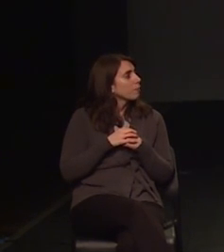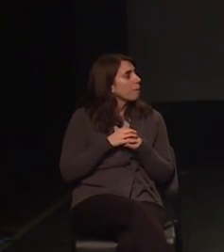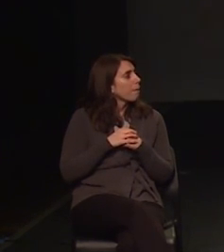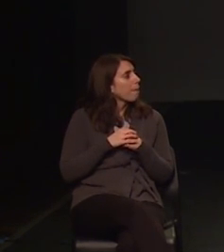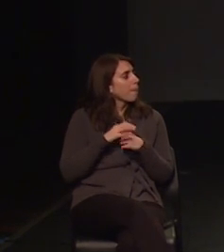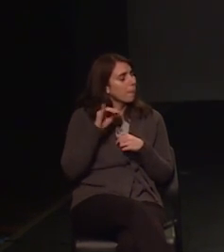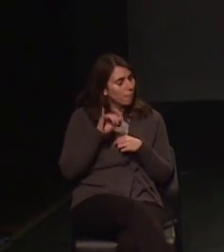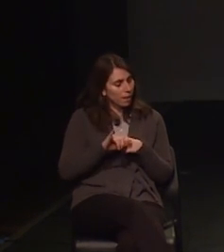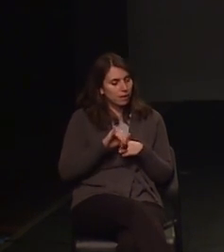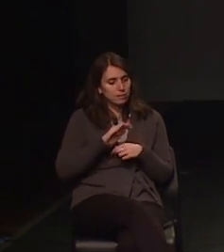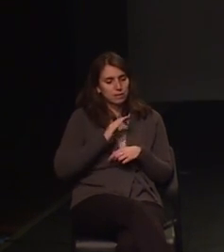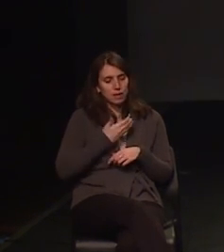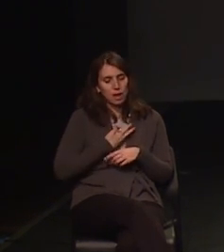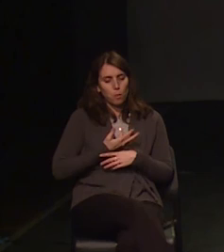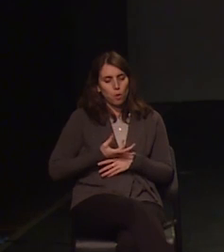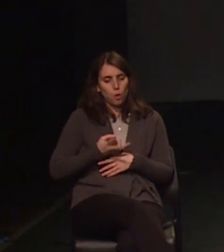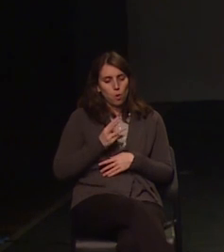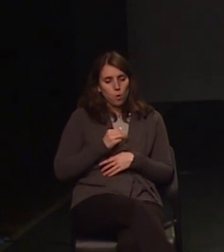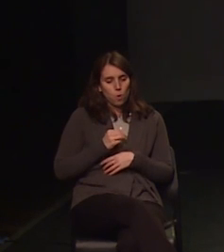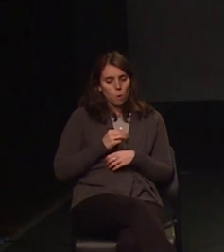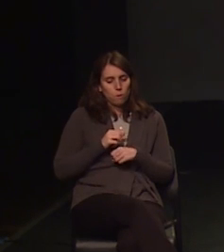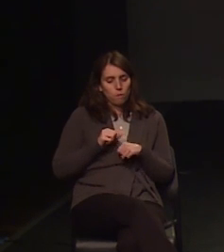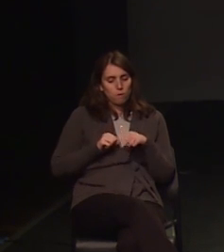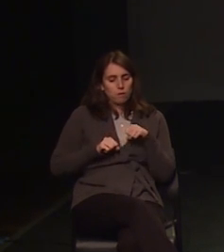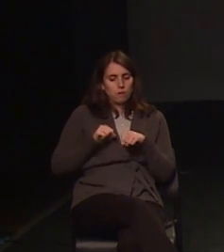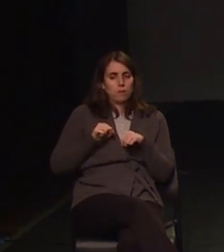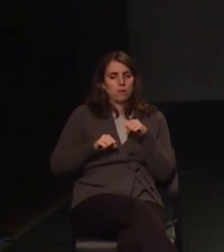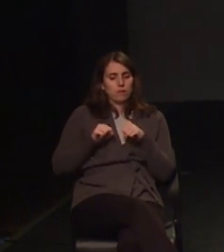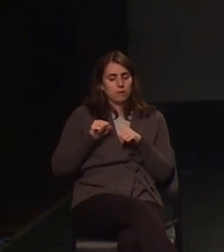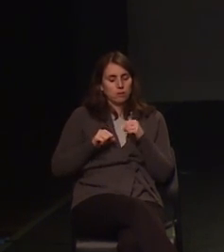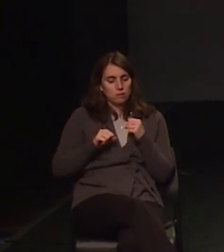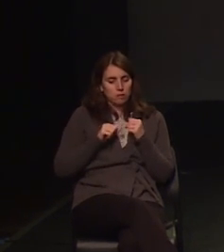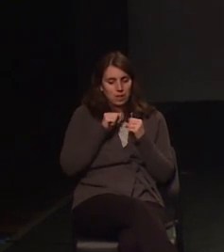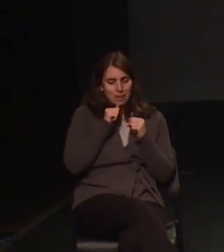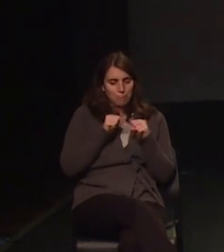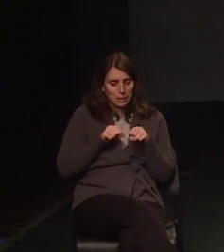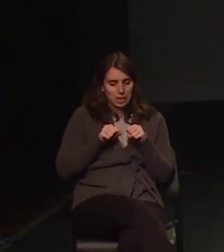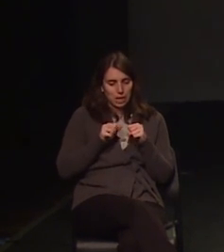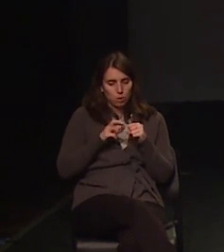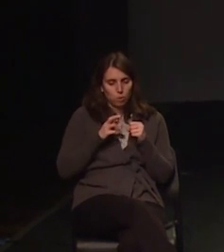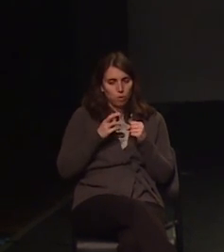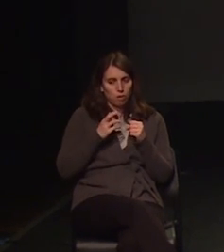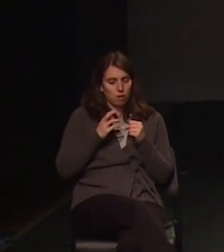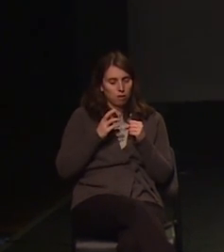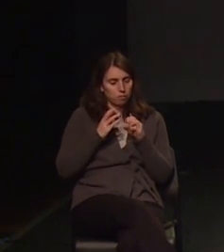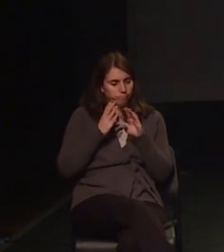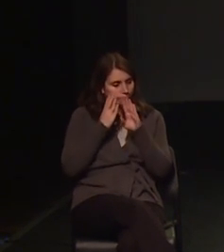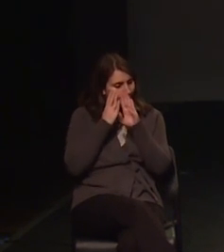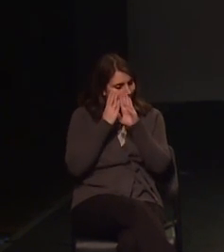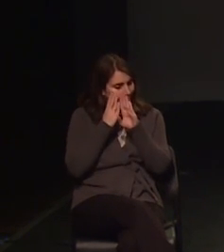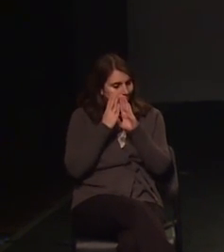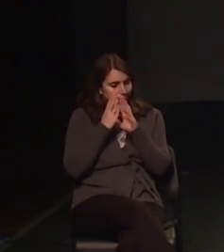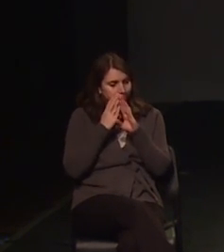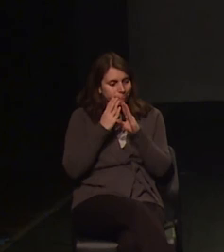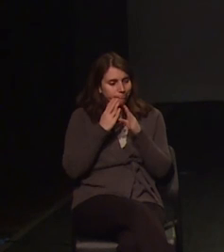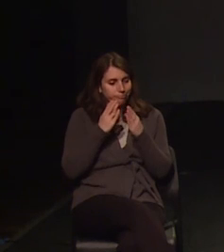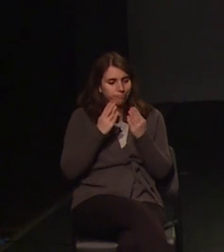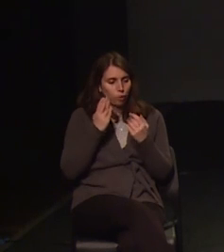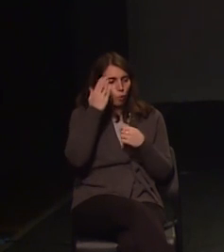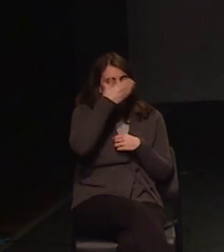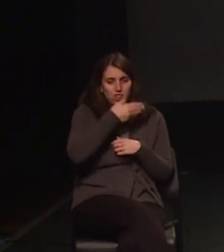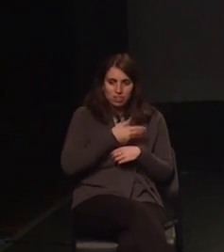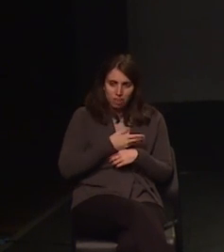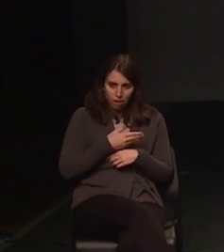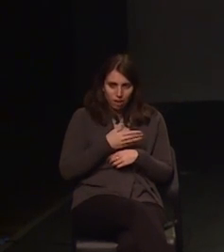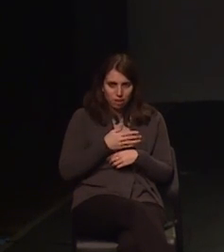it's our own inability or our own oversights in being able to include that in the language. And I'm very